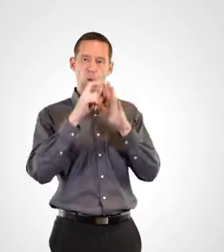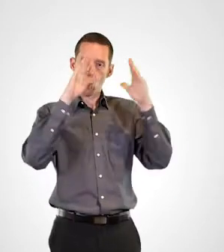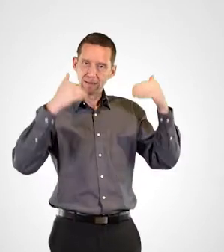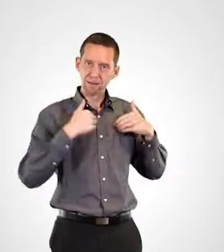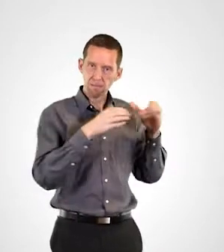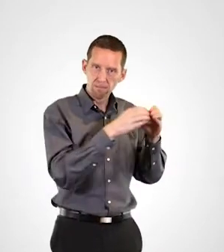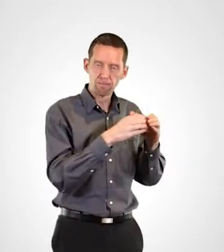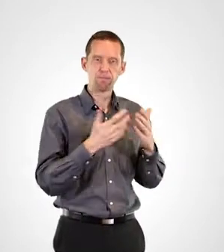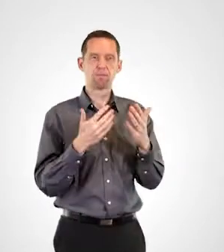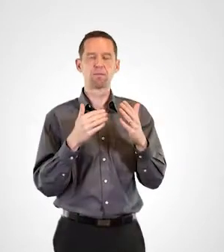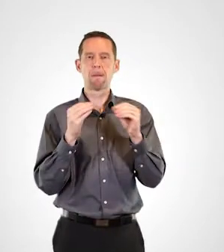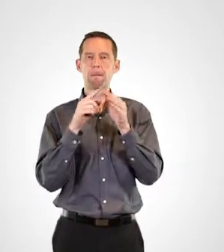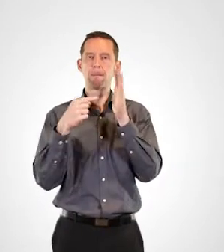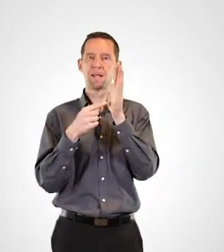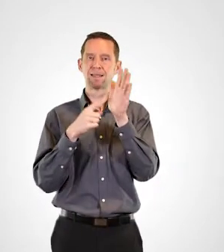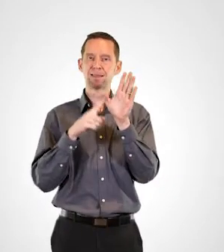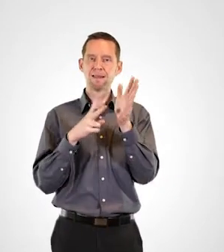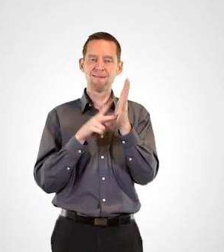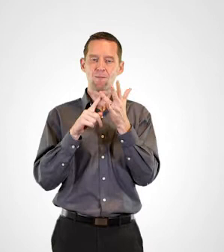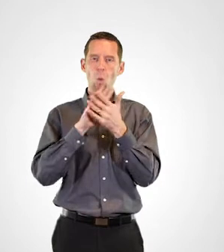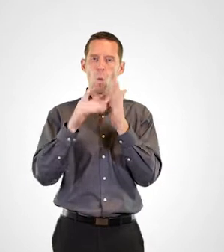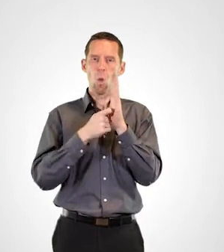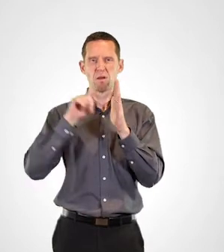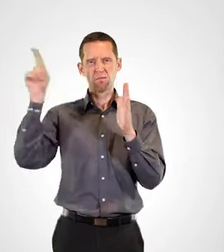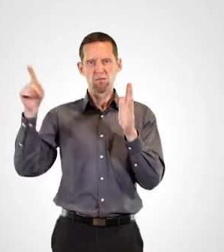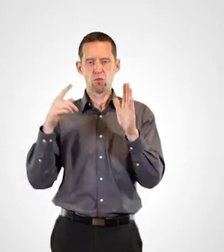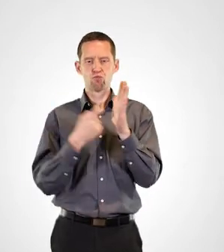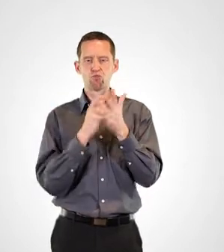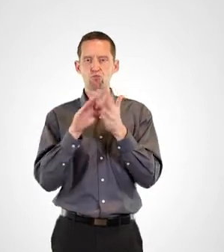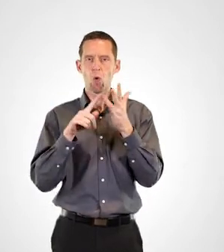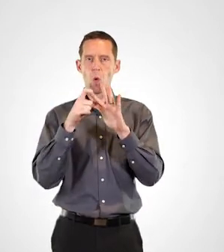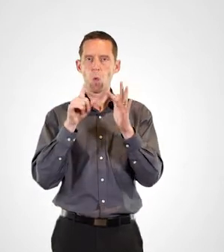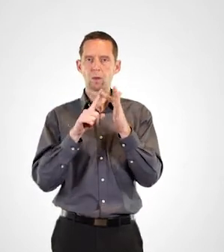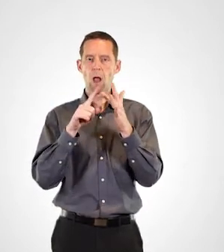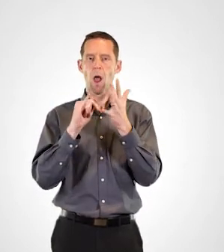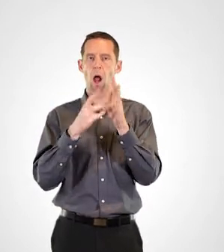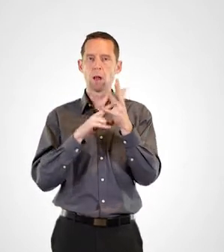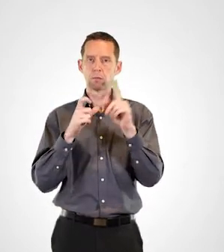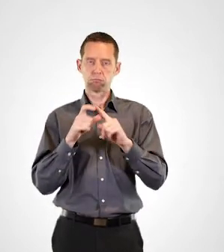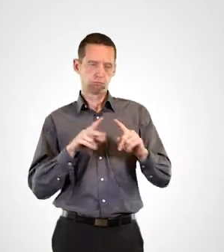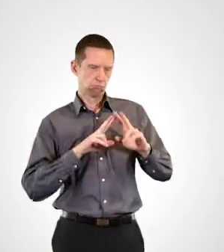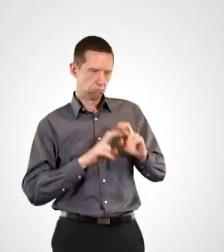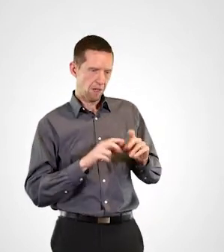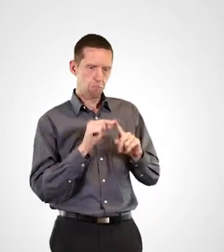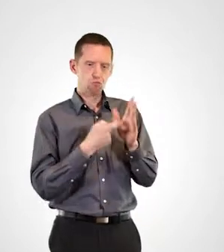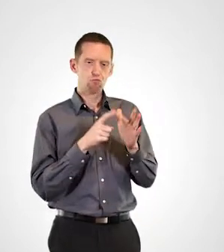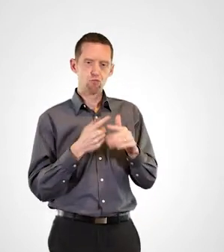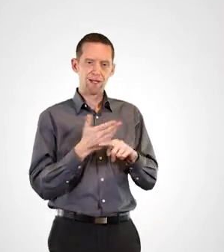in Betty Vore and people in, I believe she's in Rhode Island, have done some studies in preterm